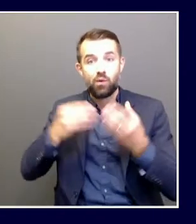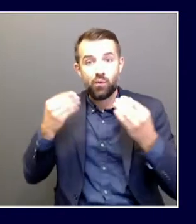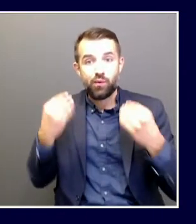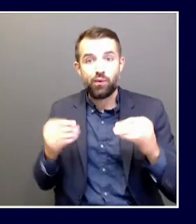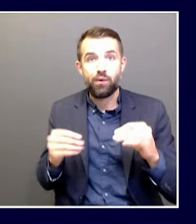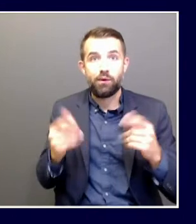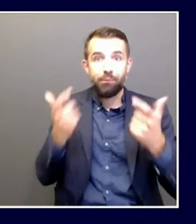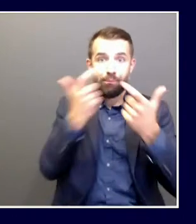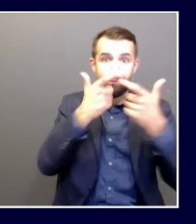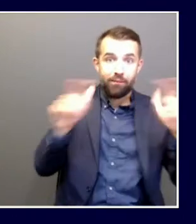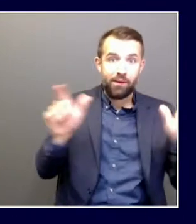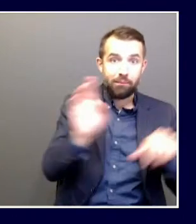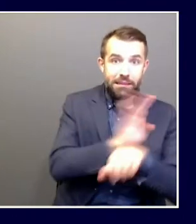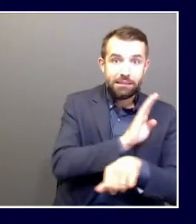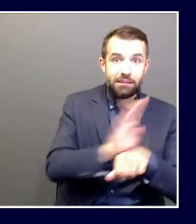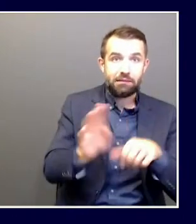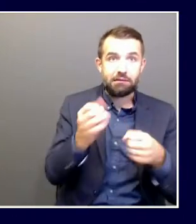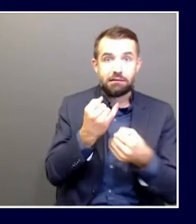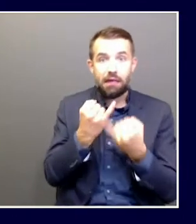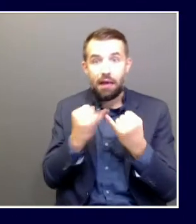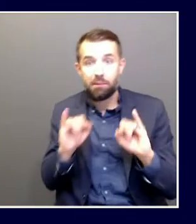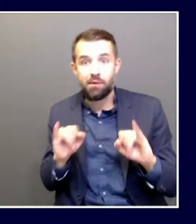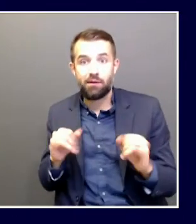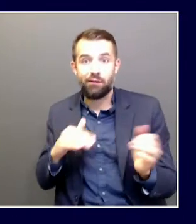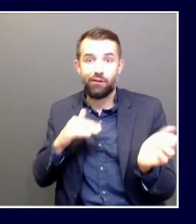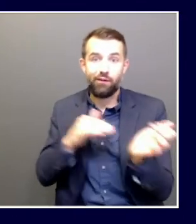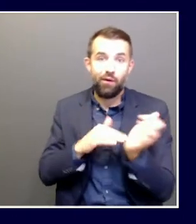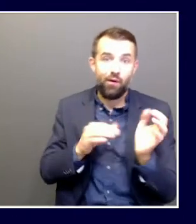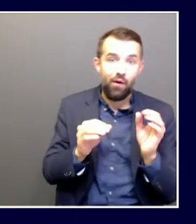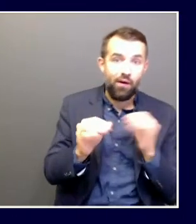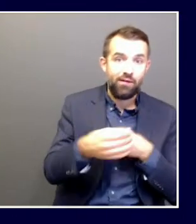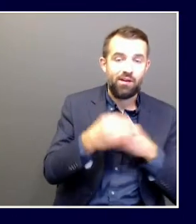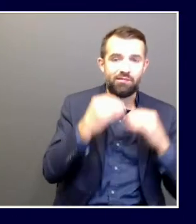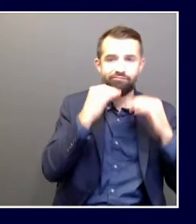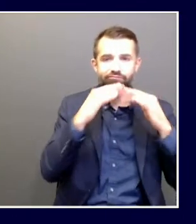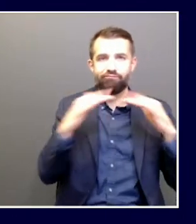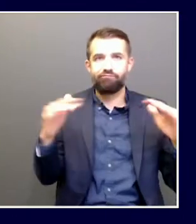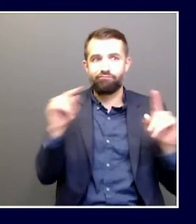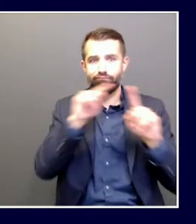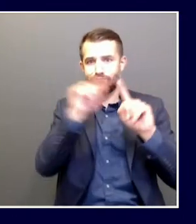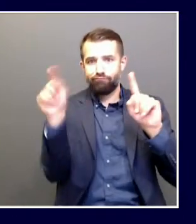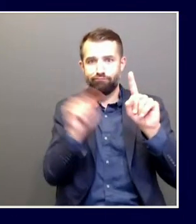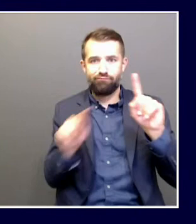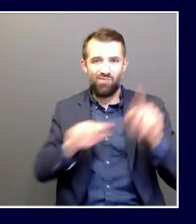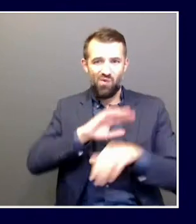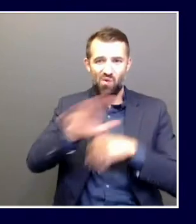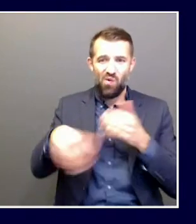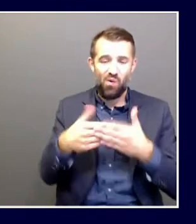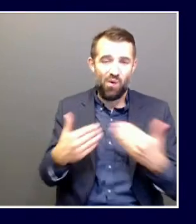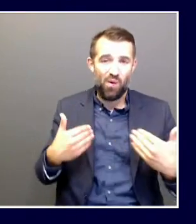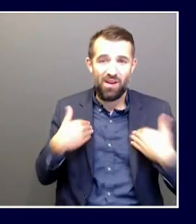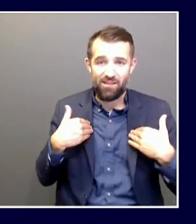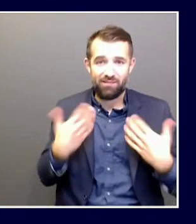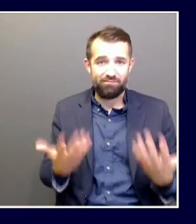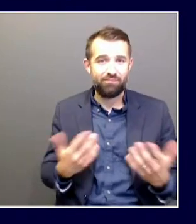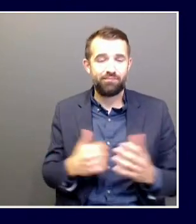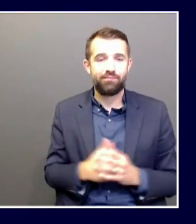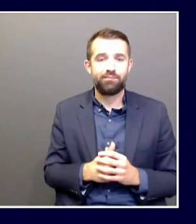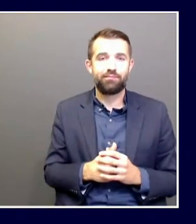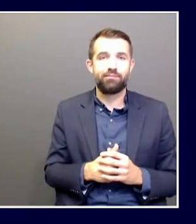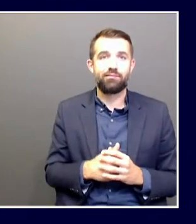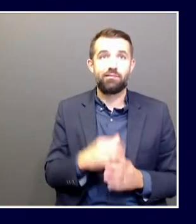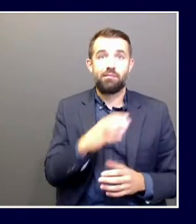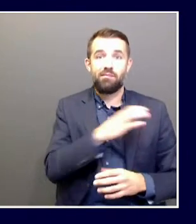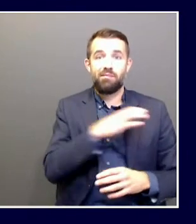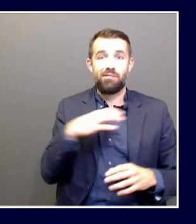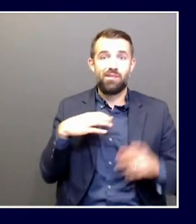doctors' offices, moving vaccination into those venues as well. As the commissioner noted, we have not heard of challenges